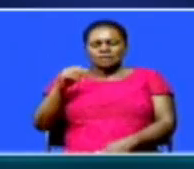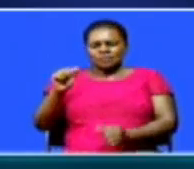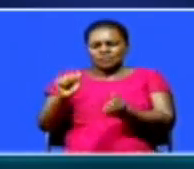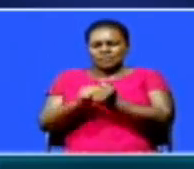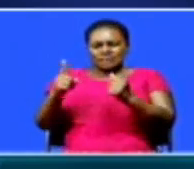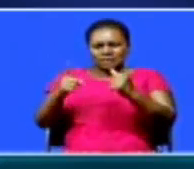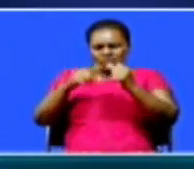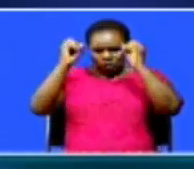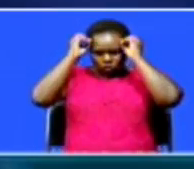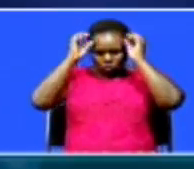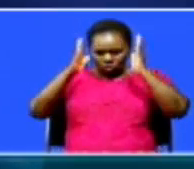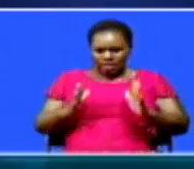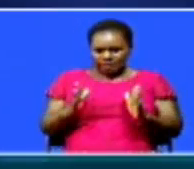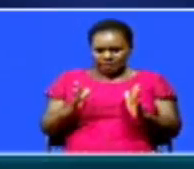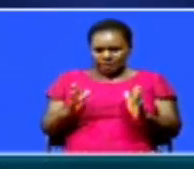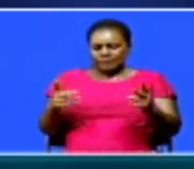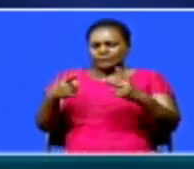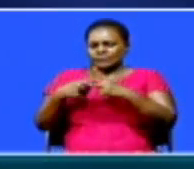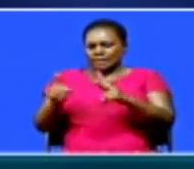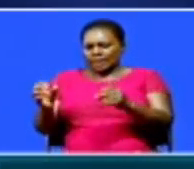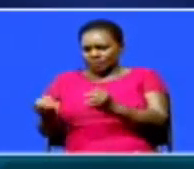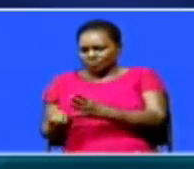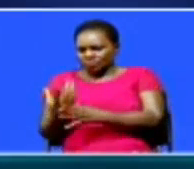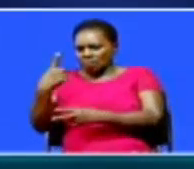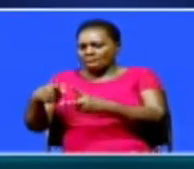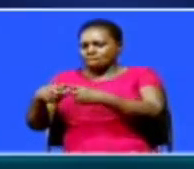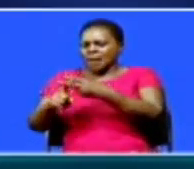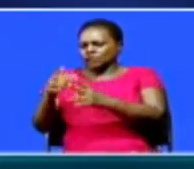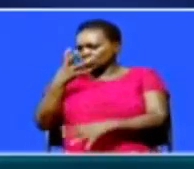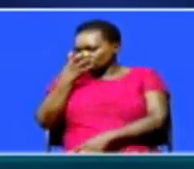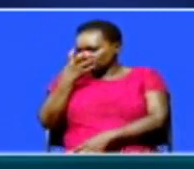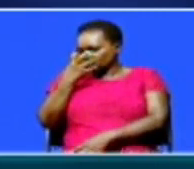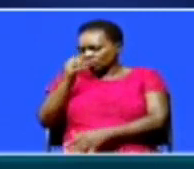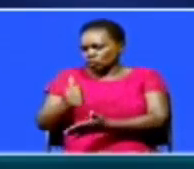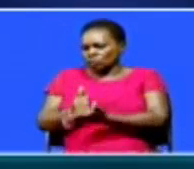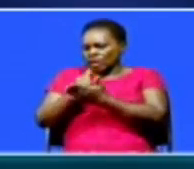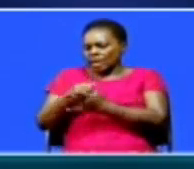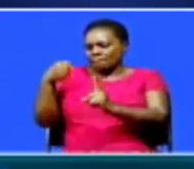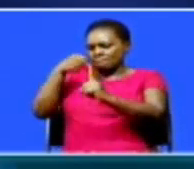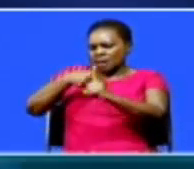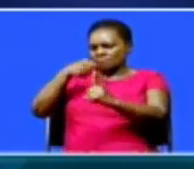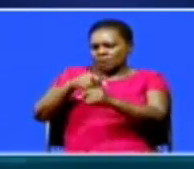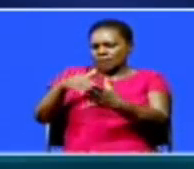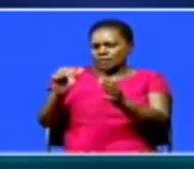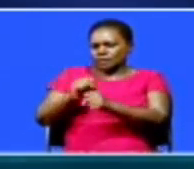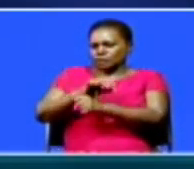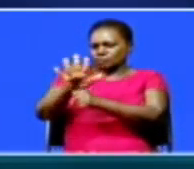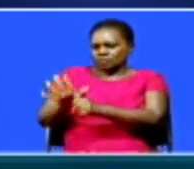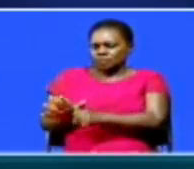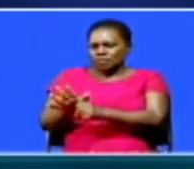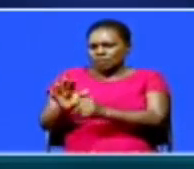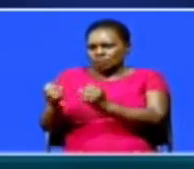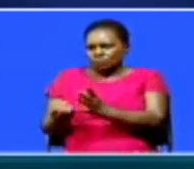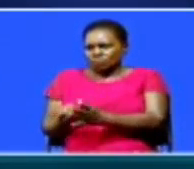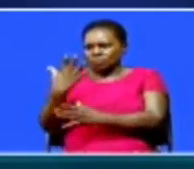students from Kenyatta University have begun developing ventilators to aid in the fight against coronavirus, with the prototype being